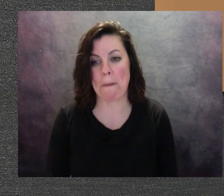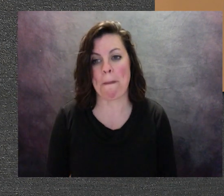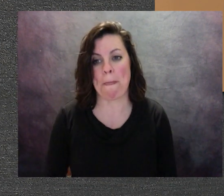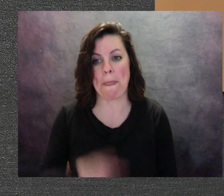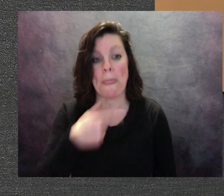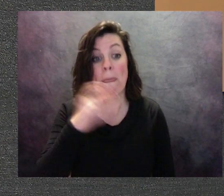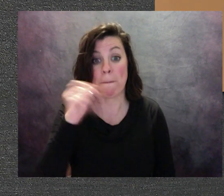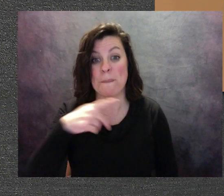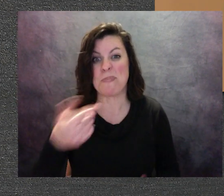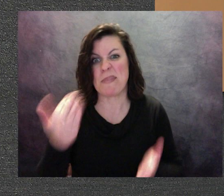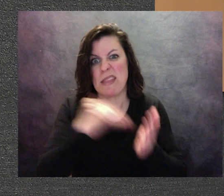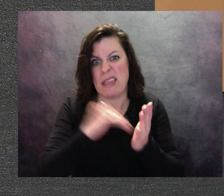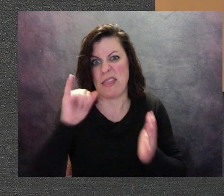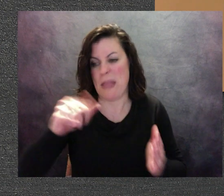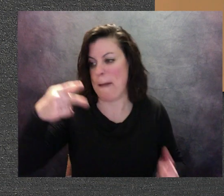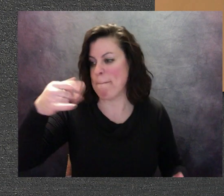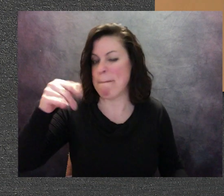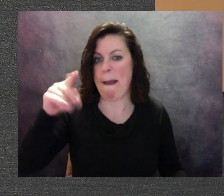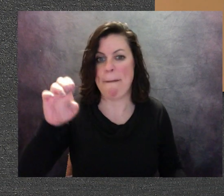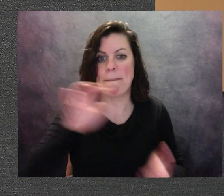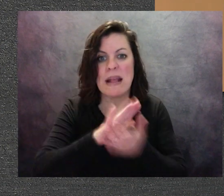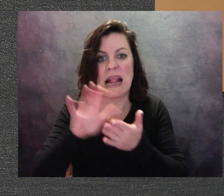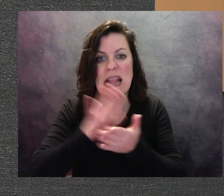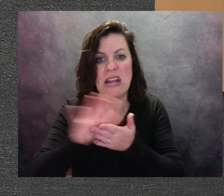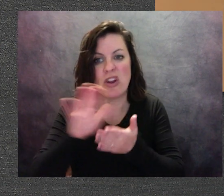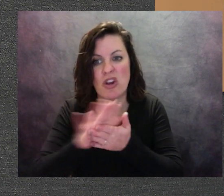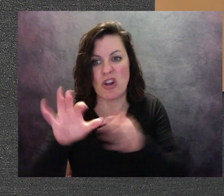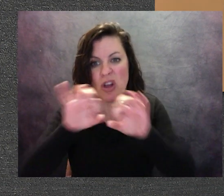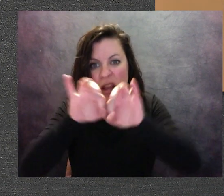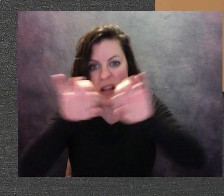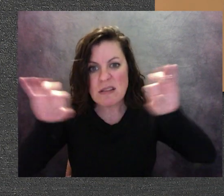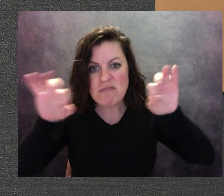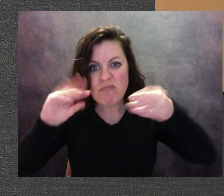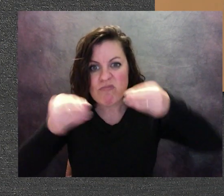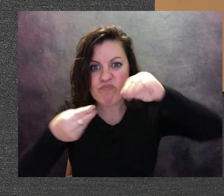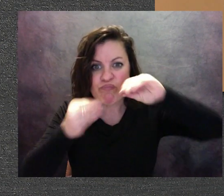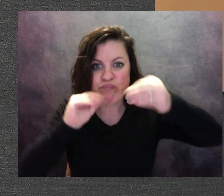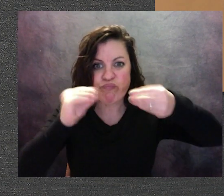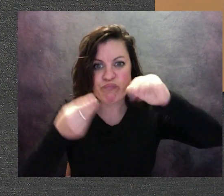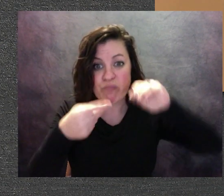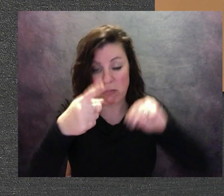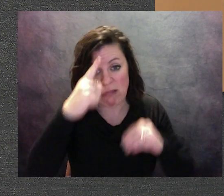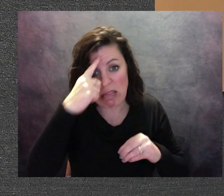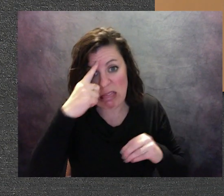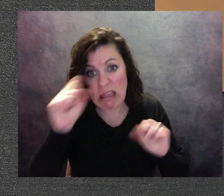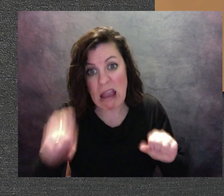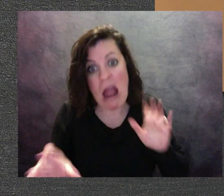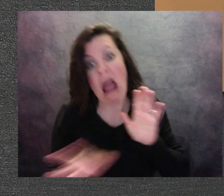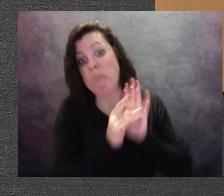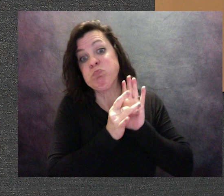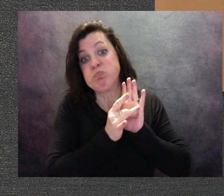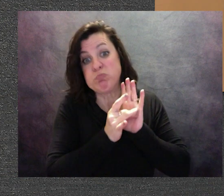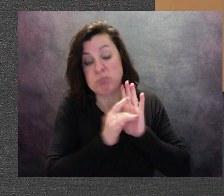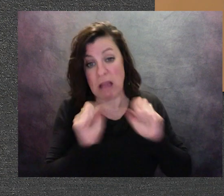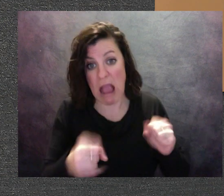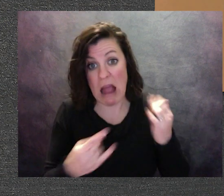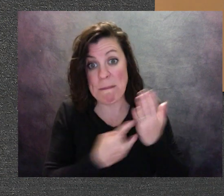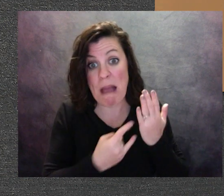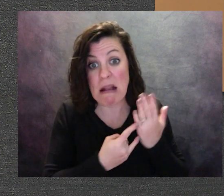Pipe cleaner. What do you think? Let's see. We're going to get this out of the way so you can